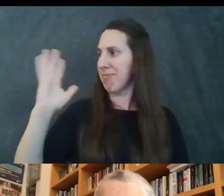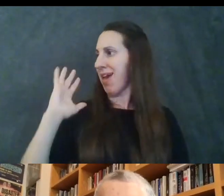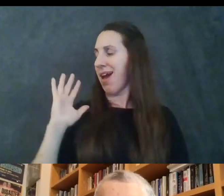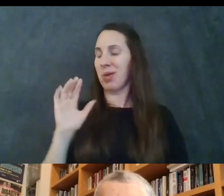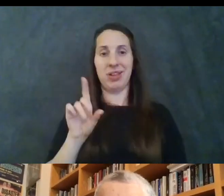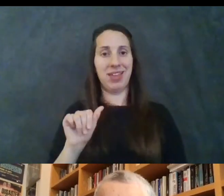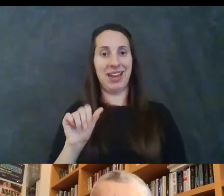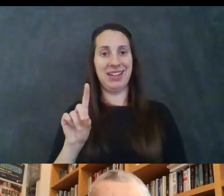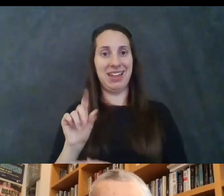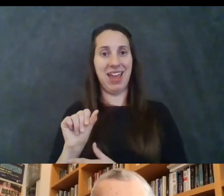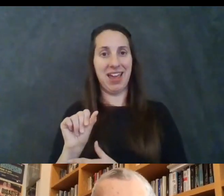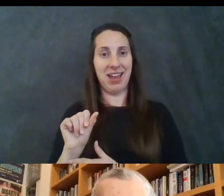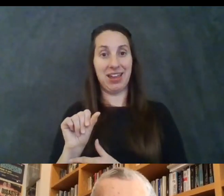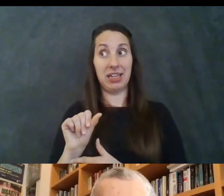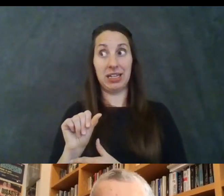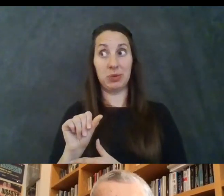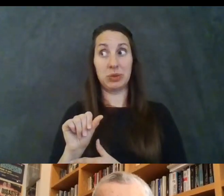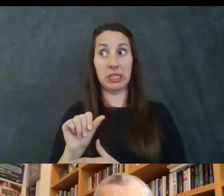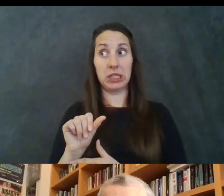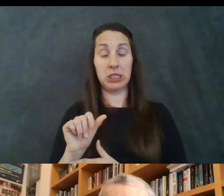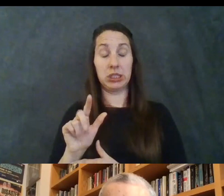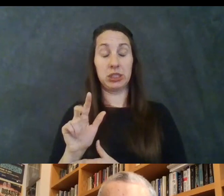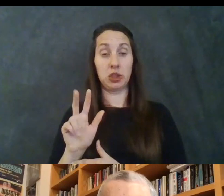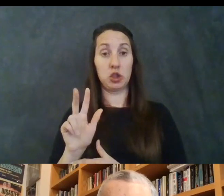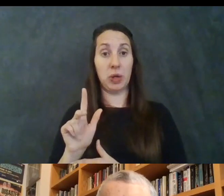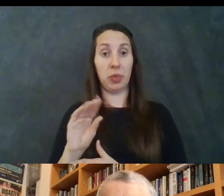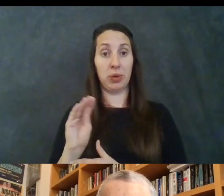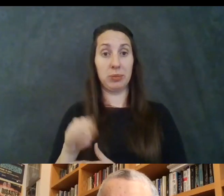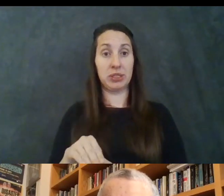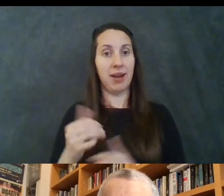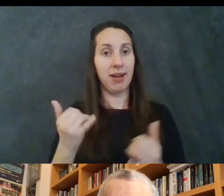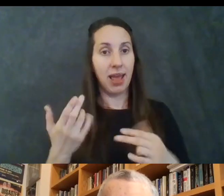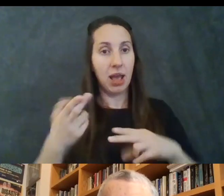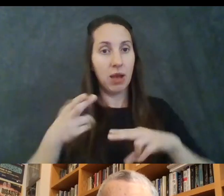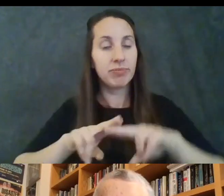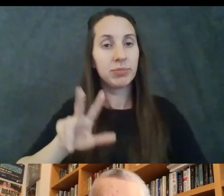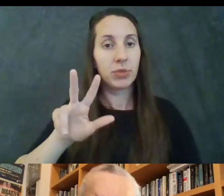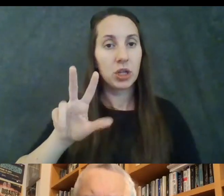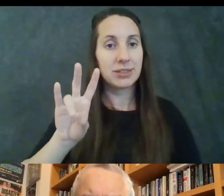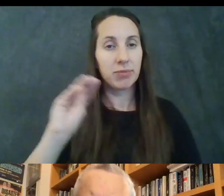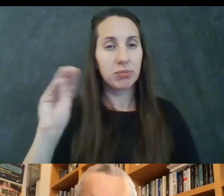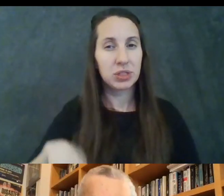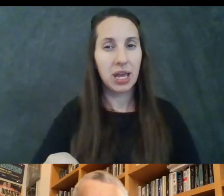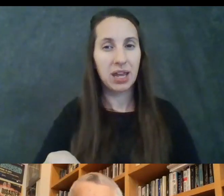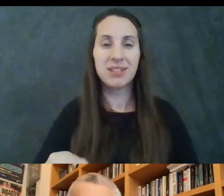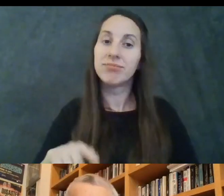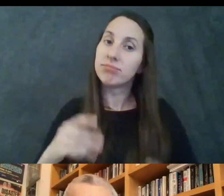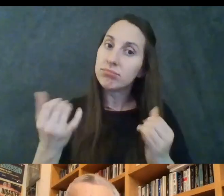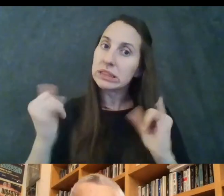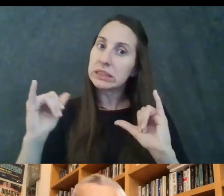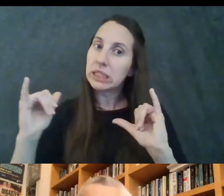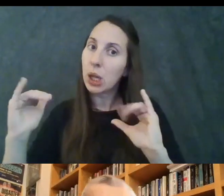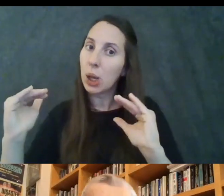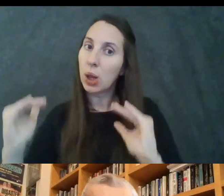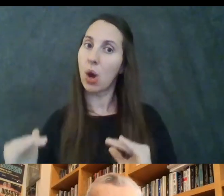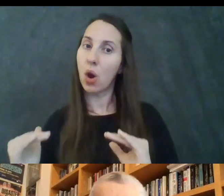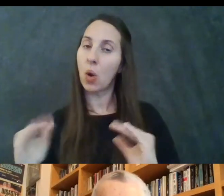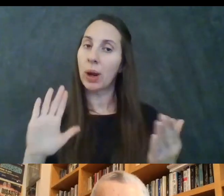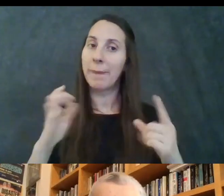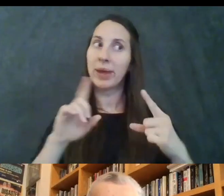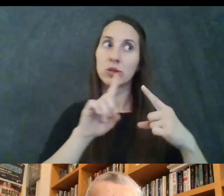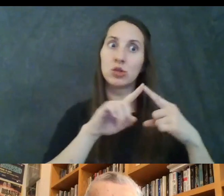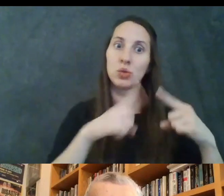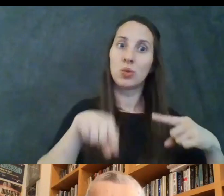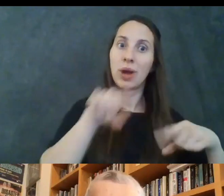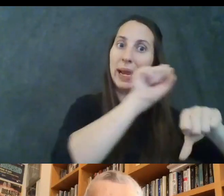it was at like 23%. Okay, but even 37%, that's huge. But it's still, those are the people employed. All the others are unemployed. But